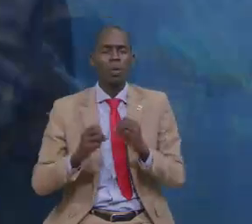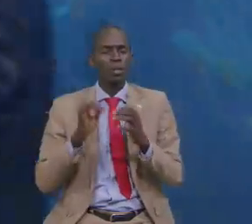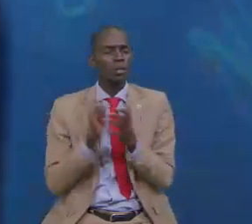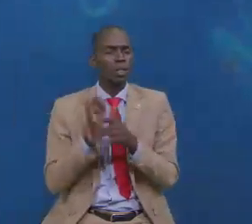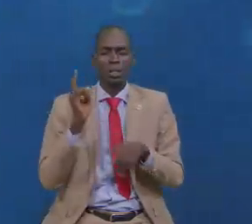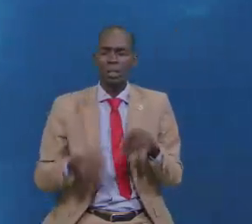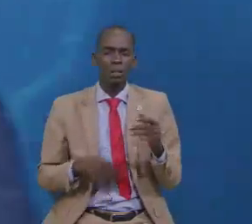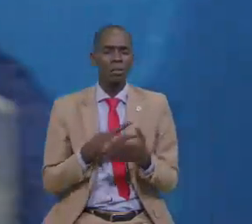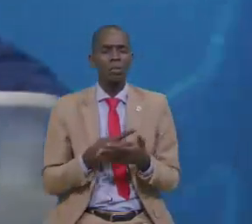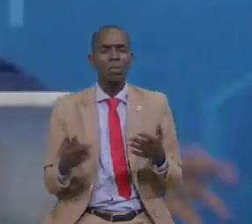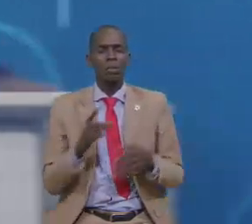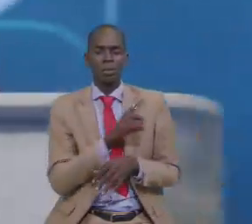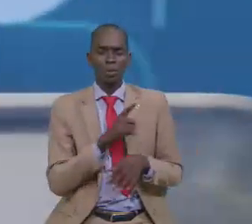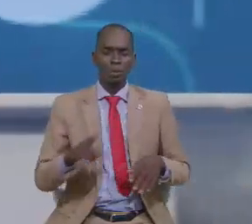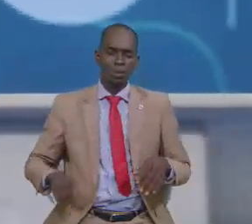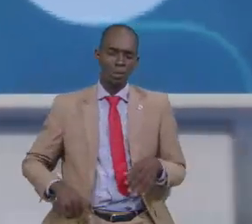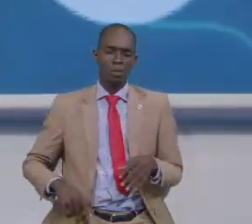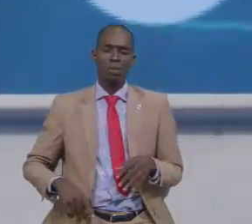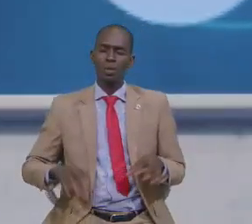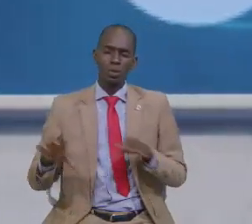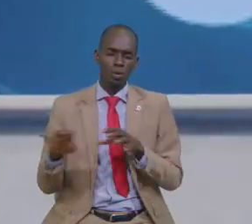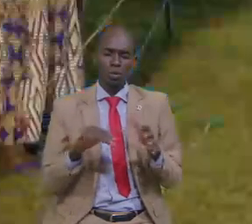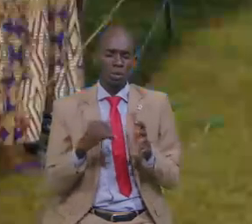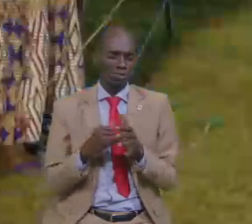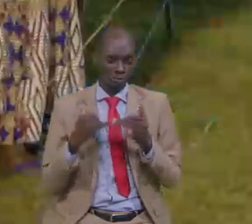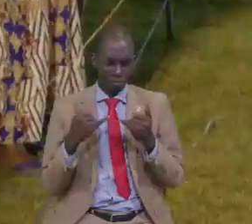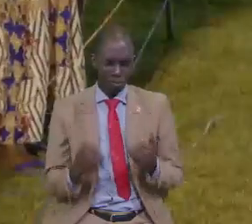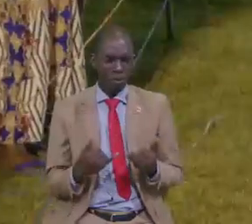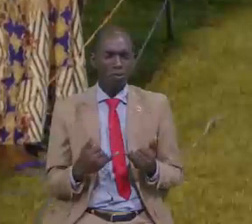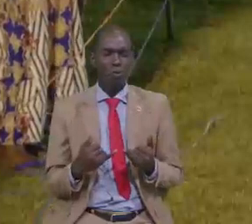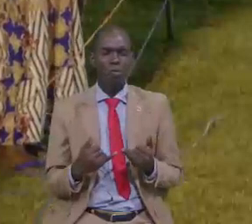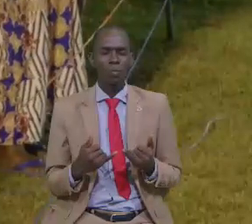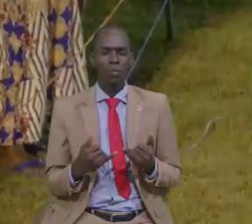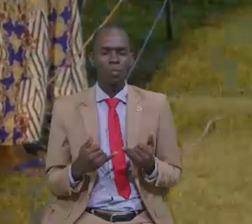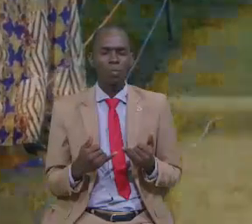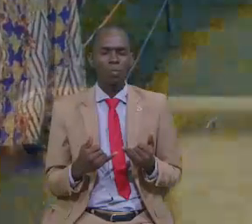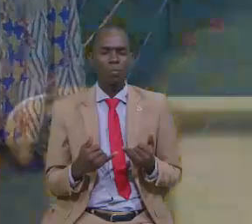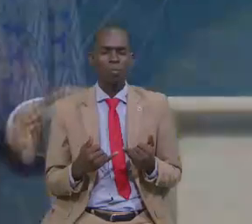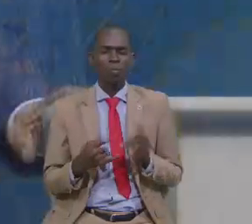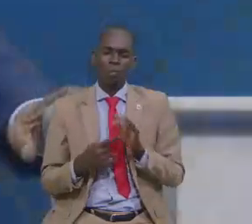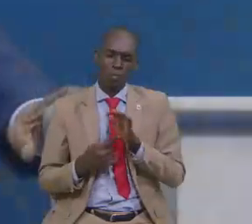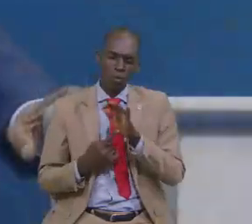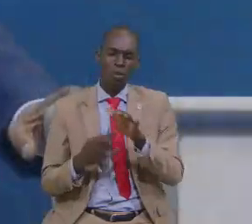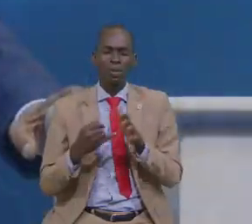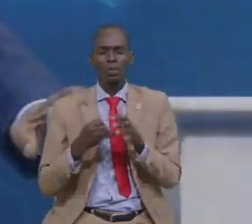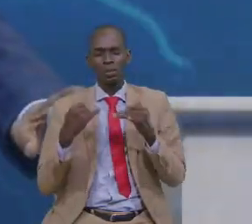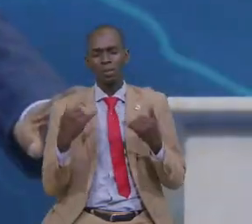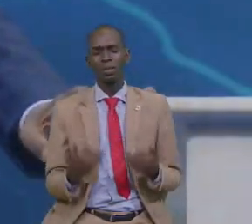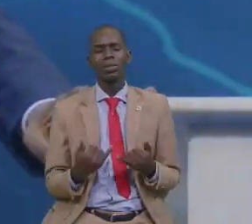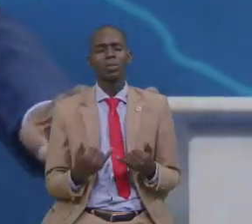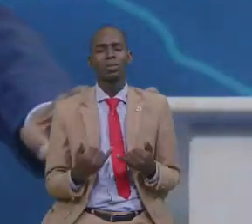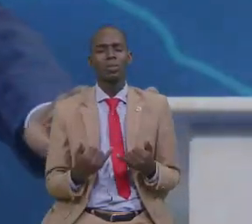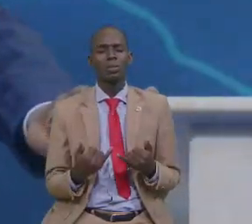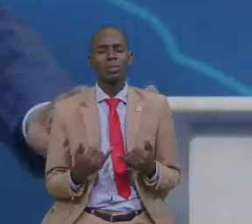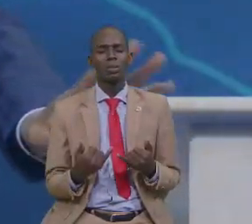fail Lord affect each right now demonstrate it right now